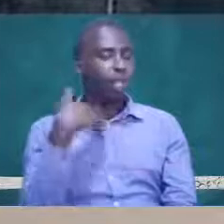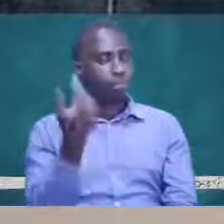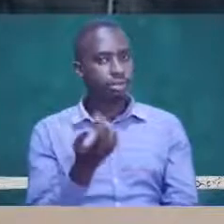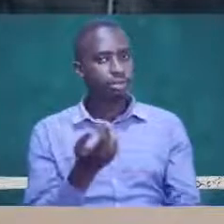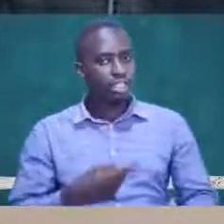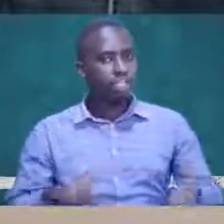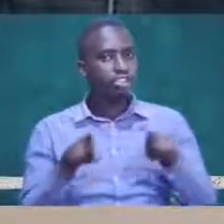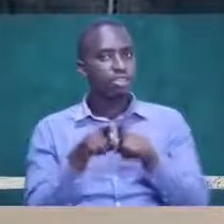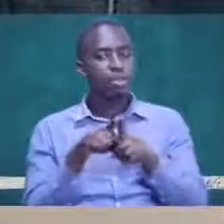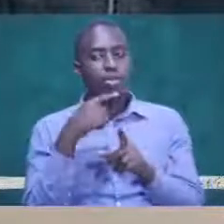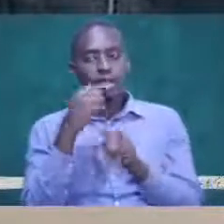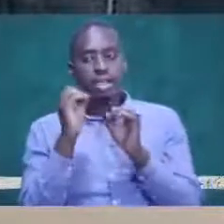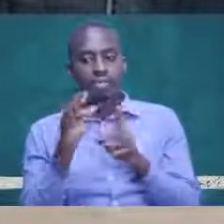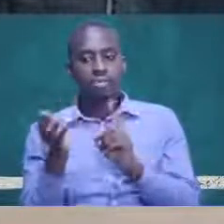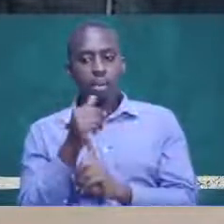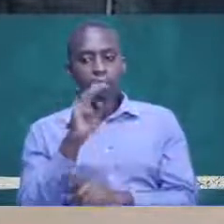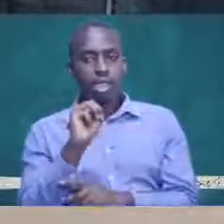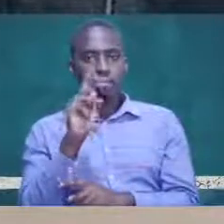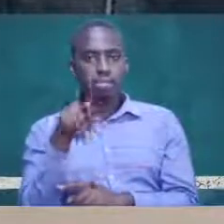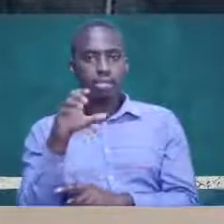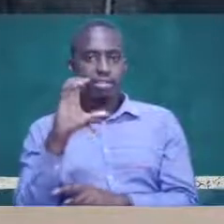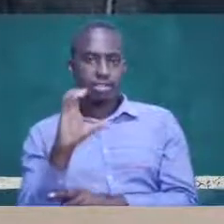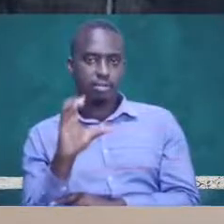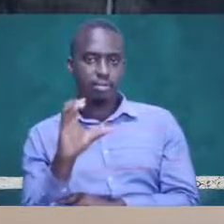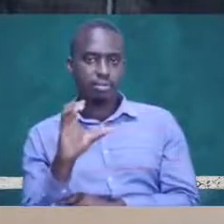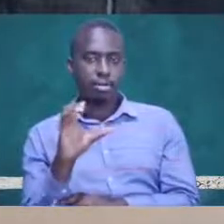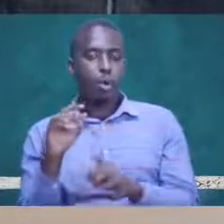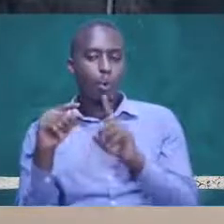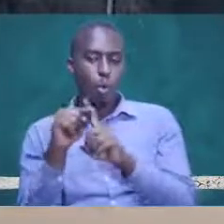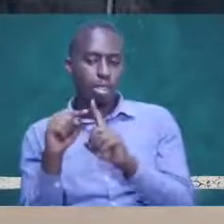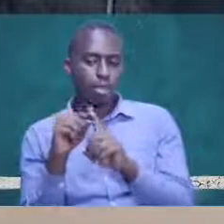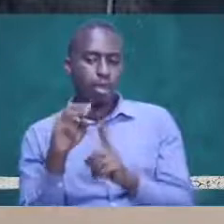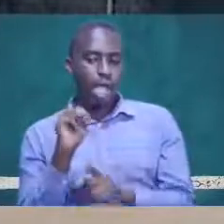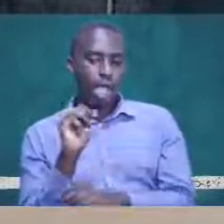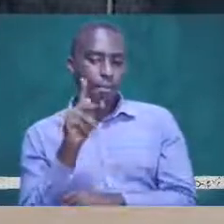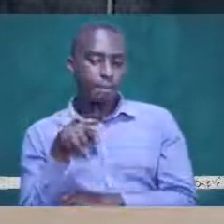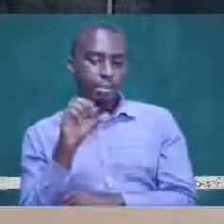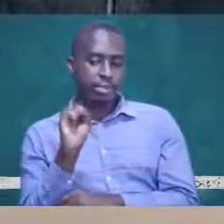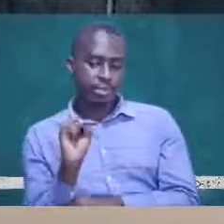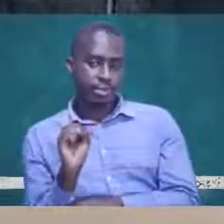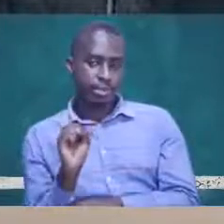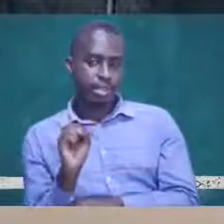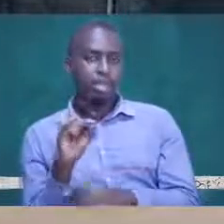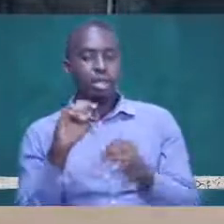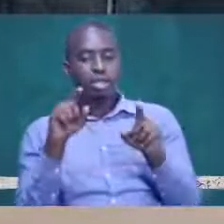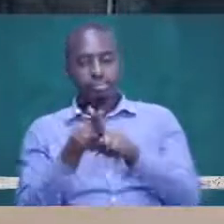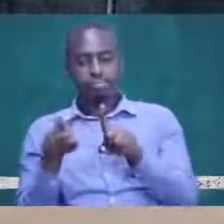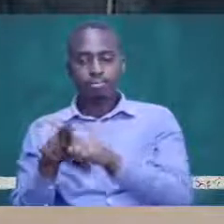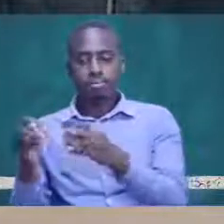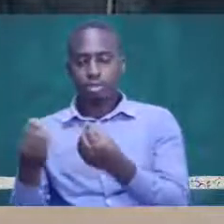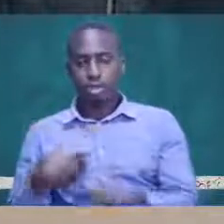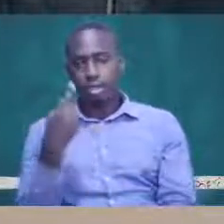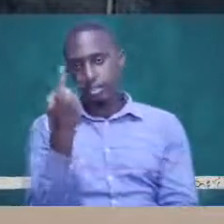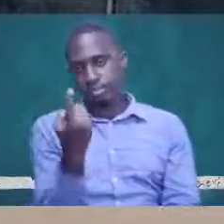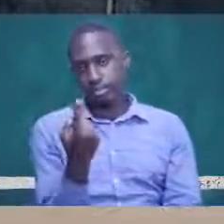relationship is, if you get marginal propensity to consume plus marginal propensity to save, it will give us